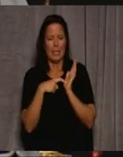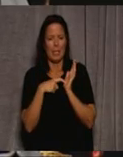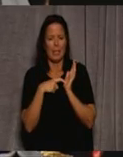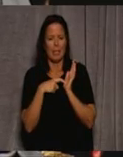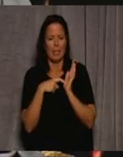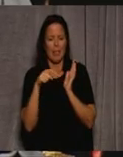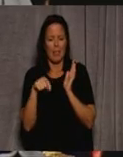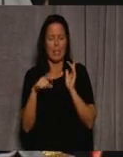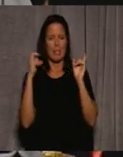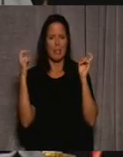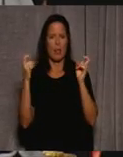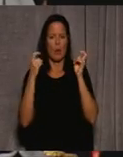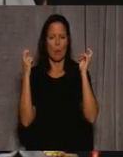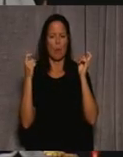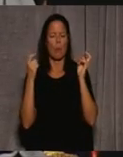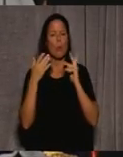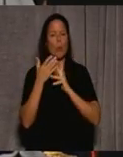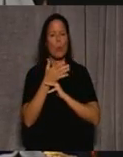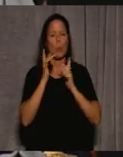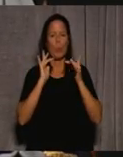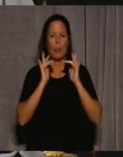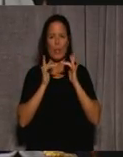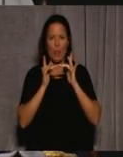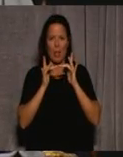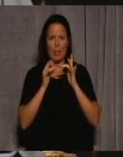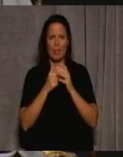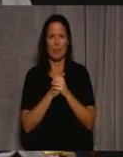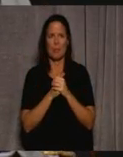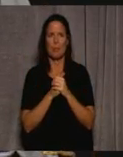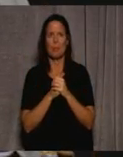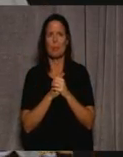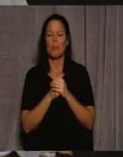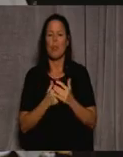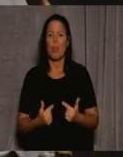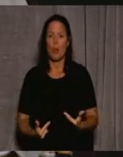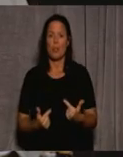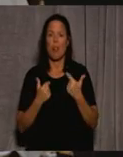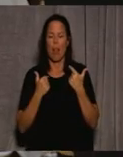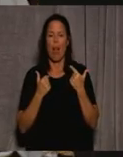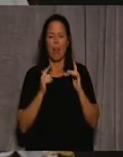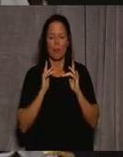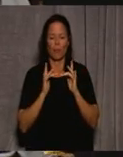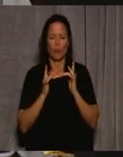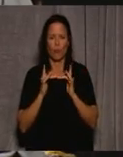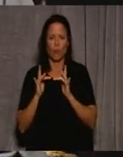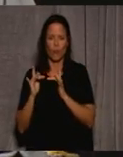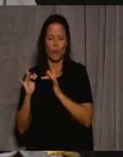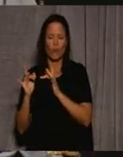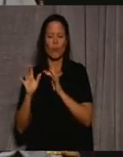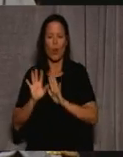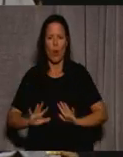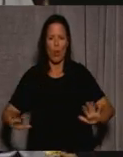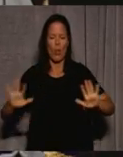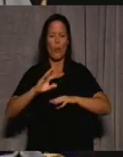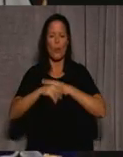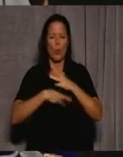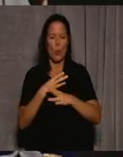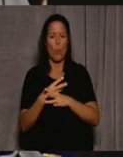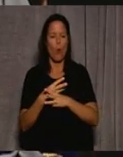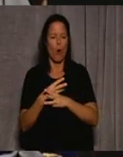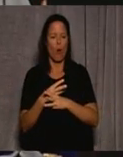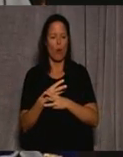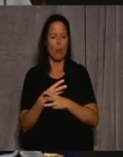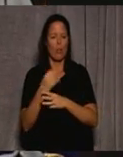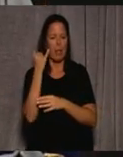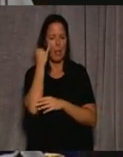this ceremony through the web. There's a live webcast going on around the world for those individuals who